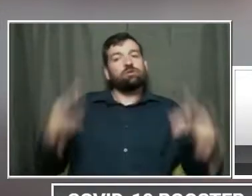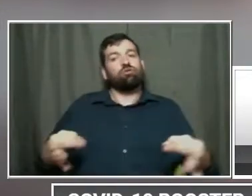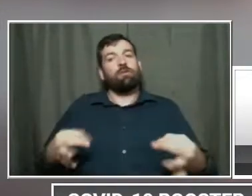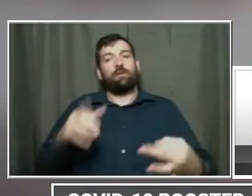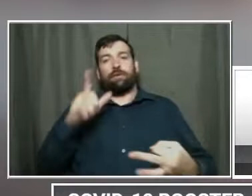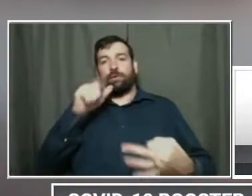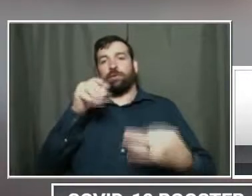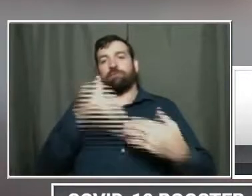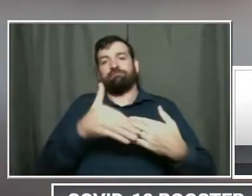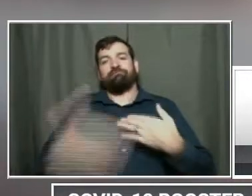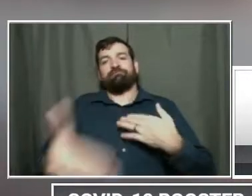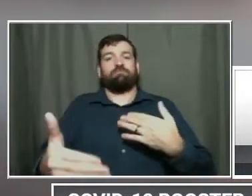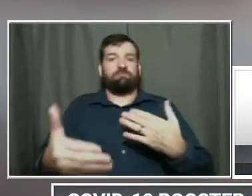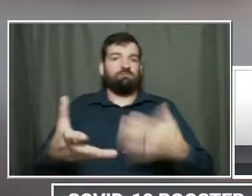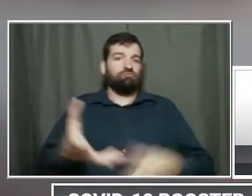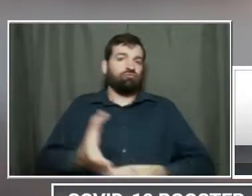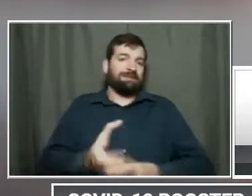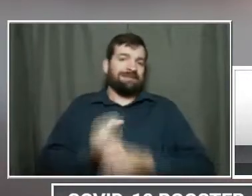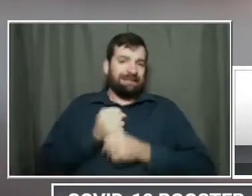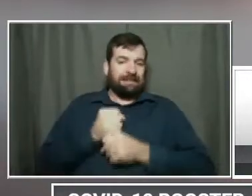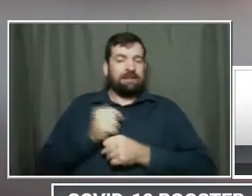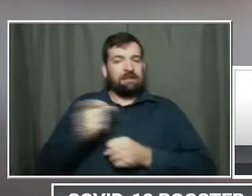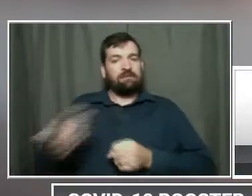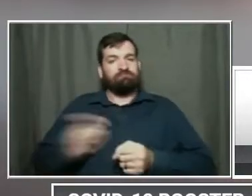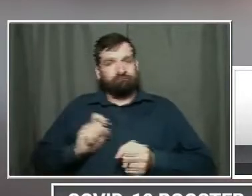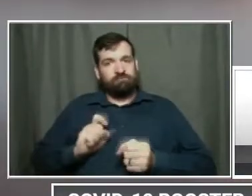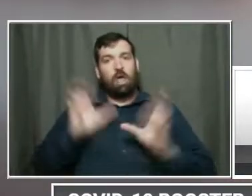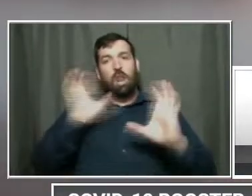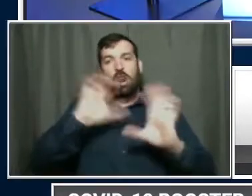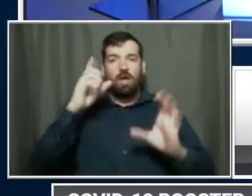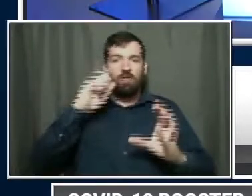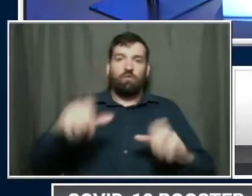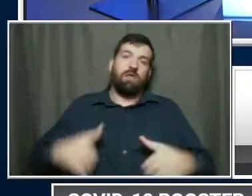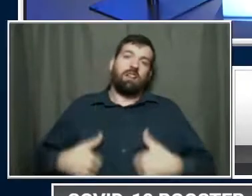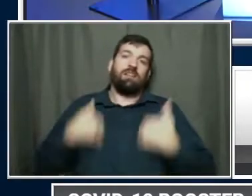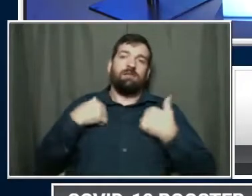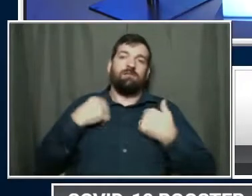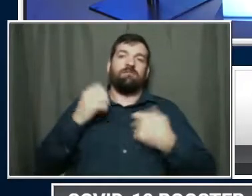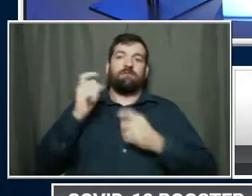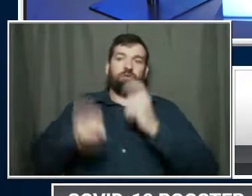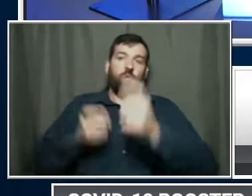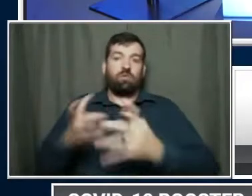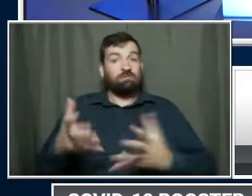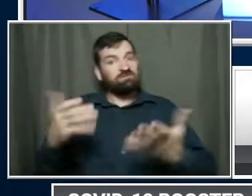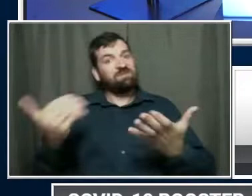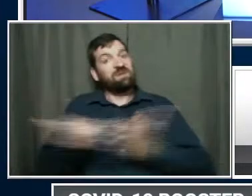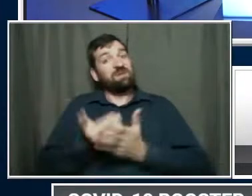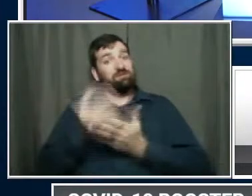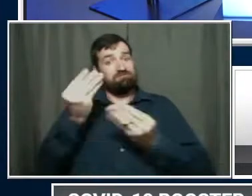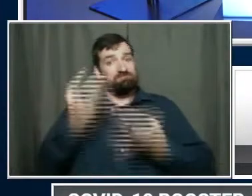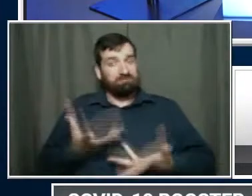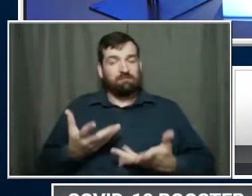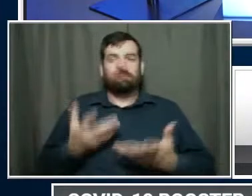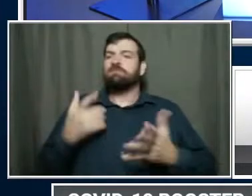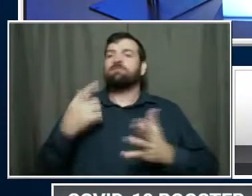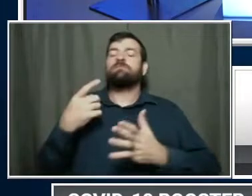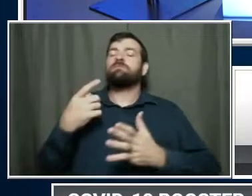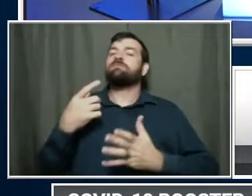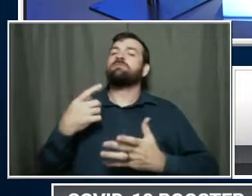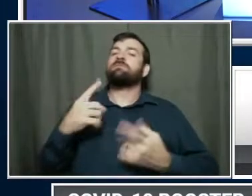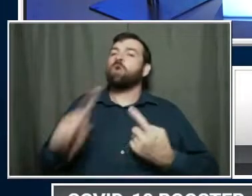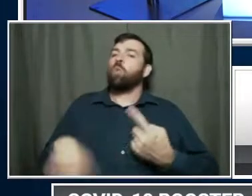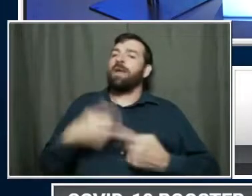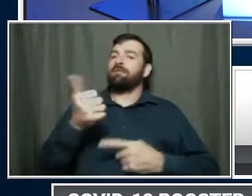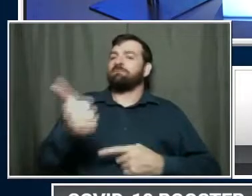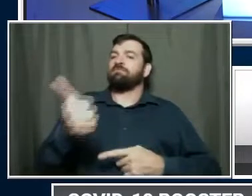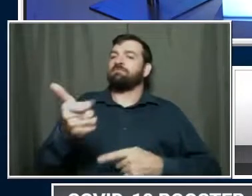forward in that process and be listed and look for a living donor. Well, you learn something new every day, Haley. When did you get your kidney? How